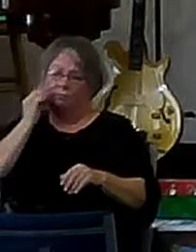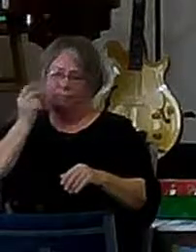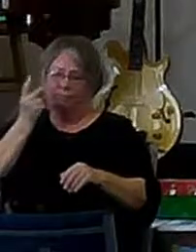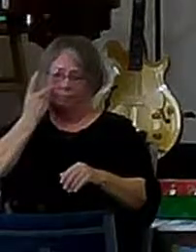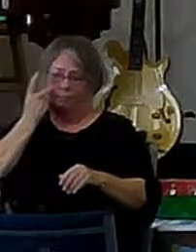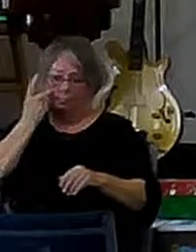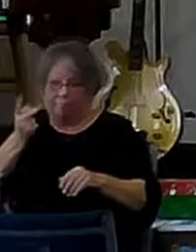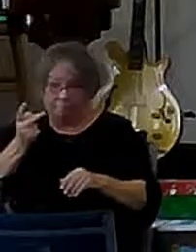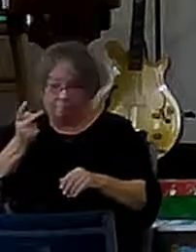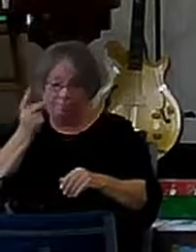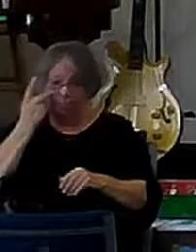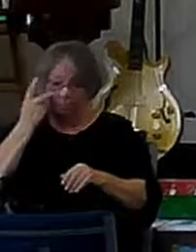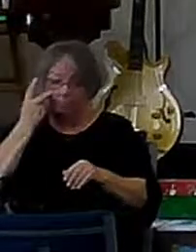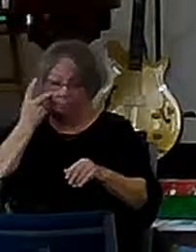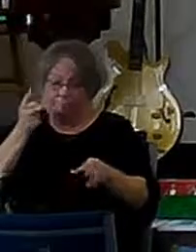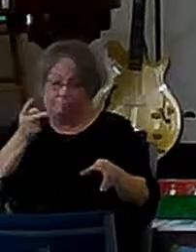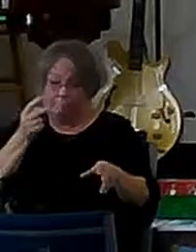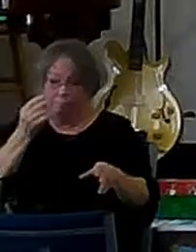it.